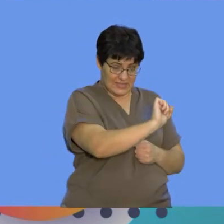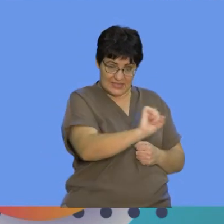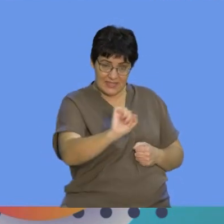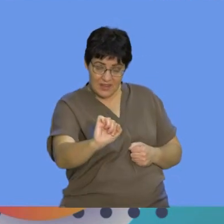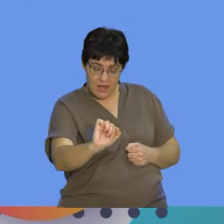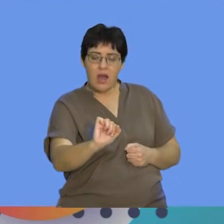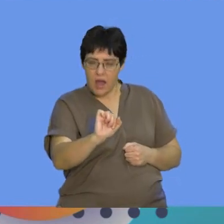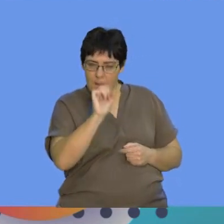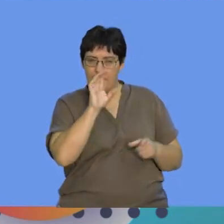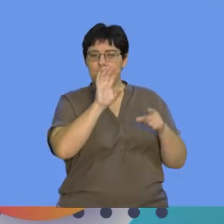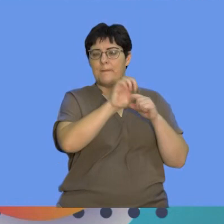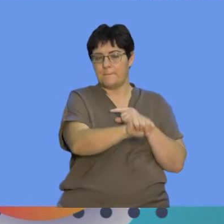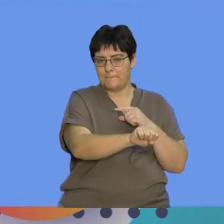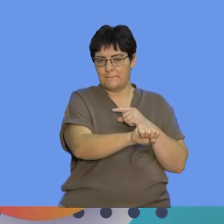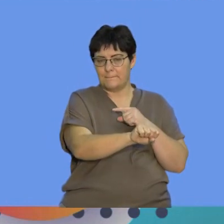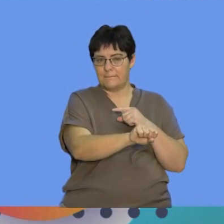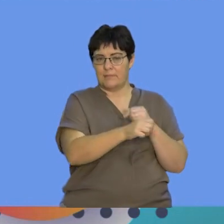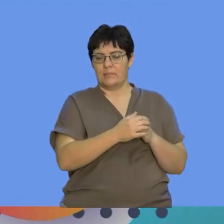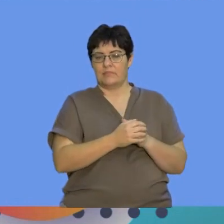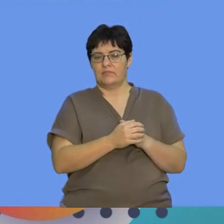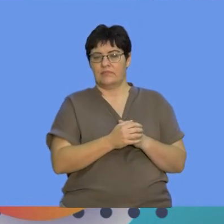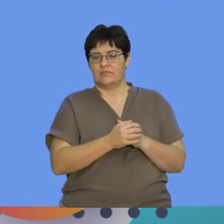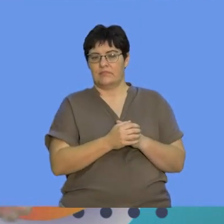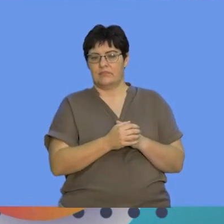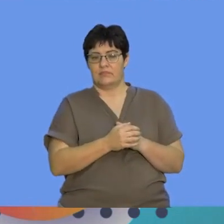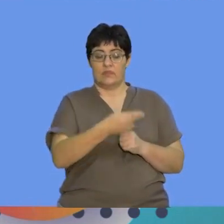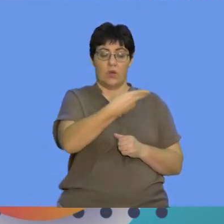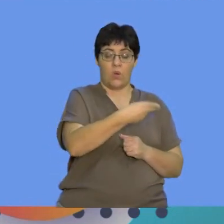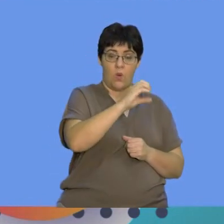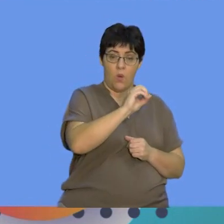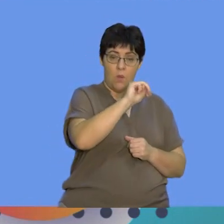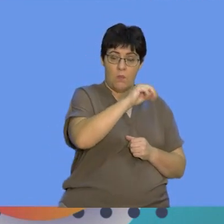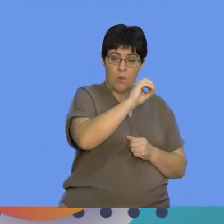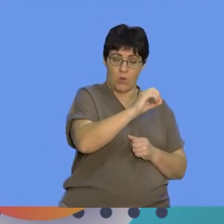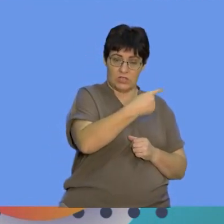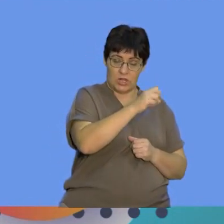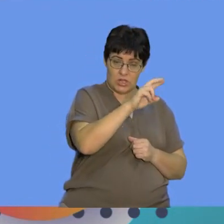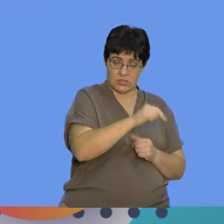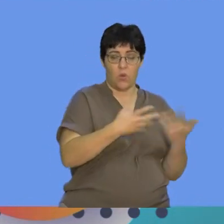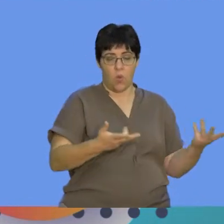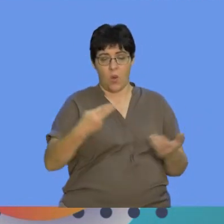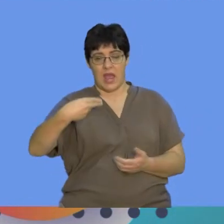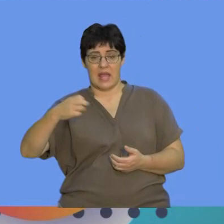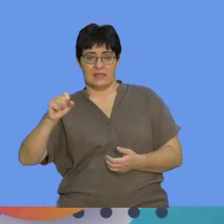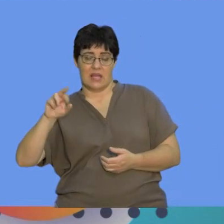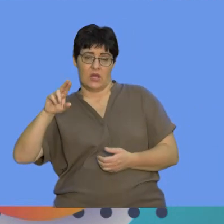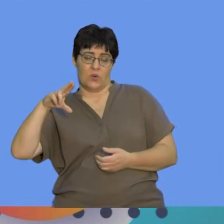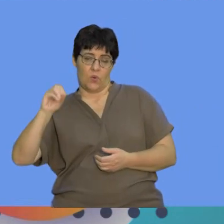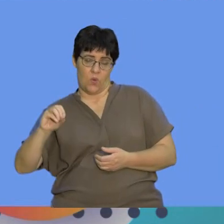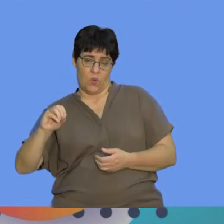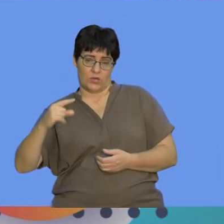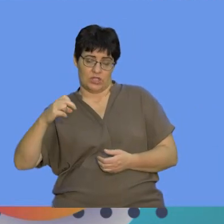whether that mixture is either, a homogeneous mixture or a heterogeneous mixture, or largely whether